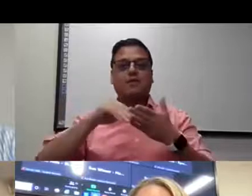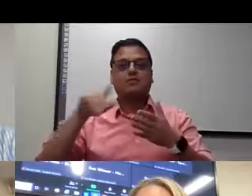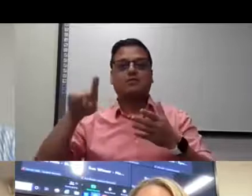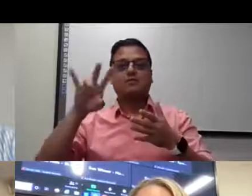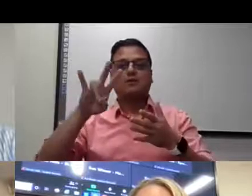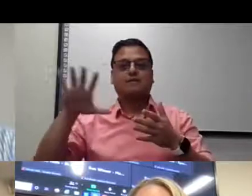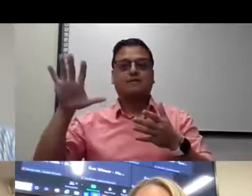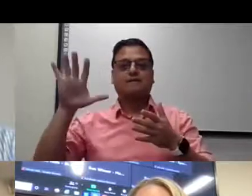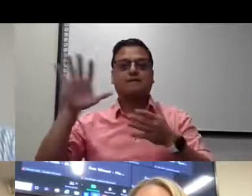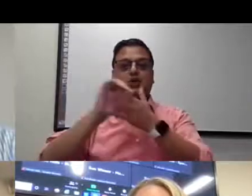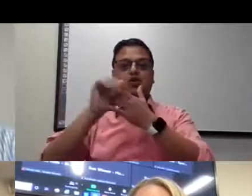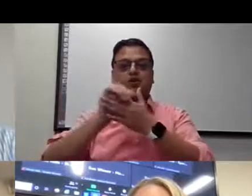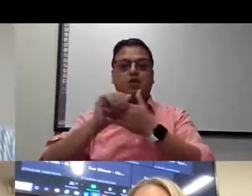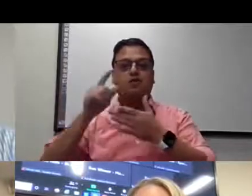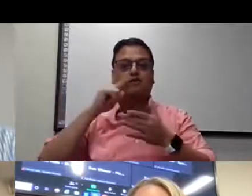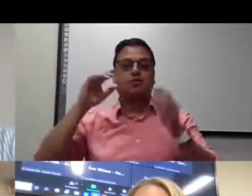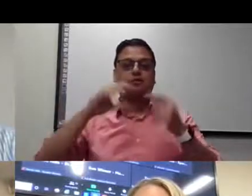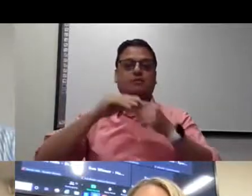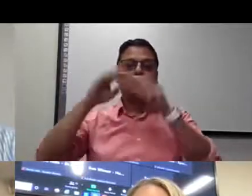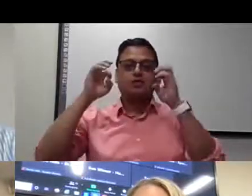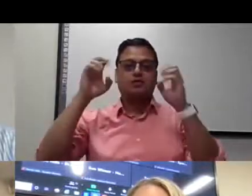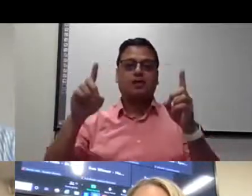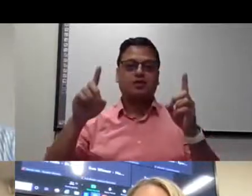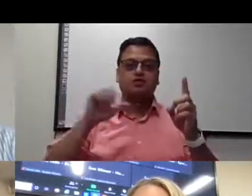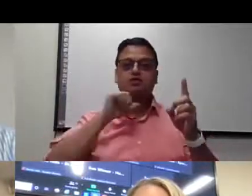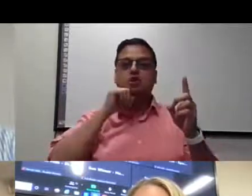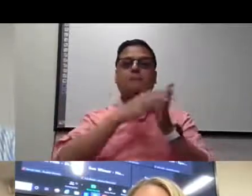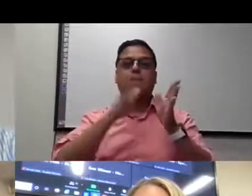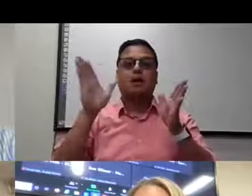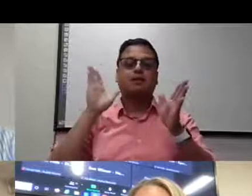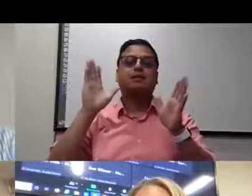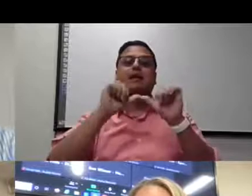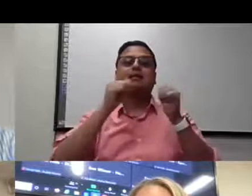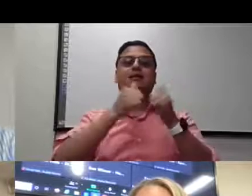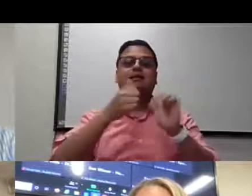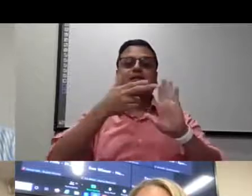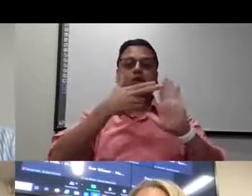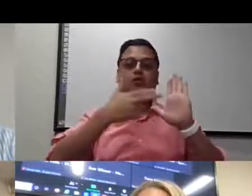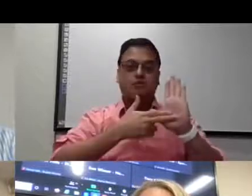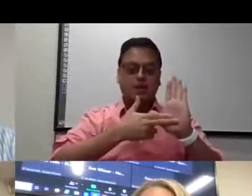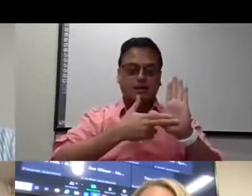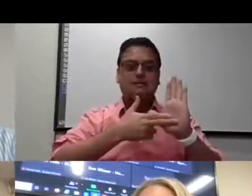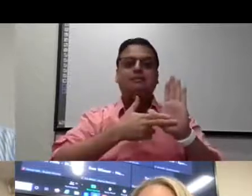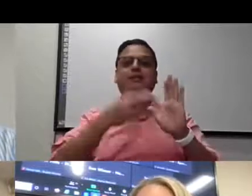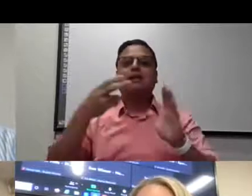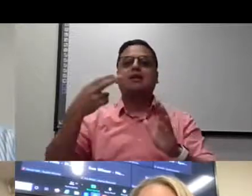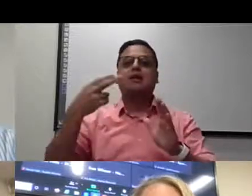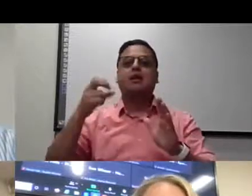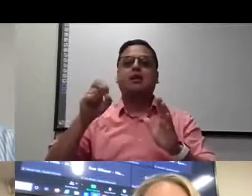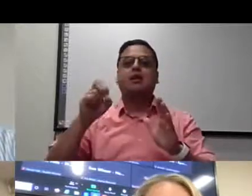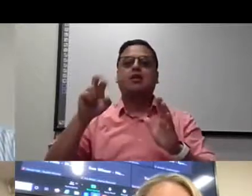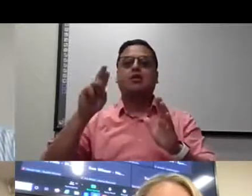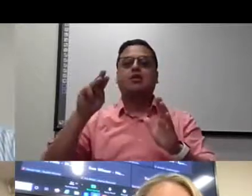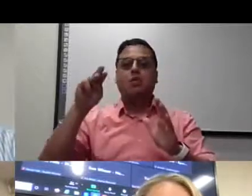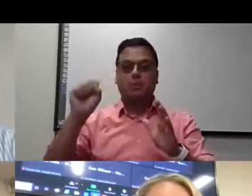$52,975 on a special education non-public agency contract. An ERMS, which is educational related mental